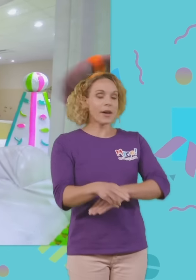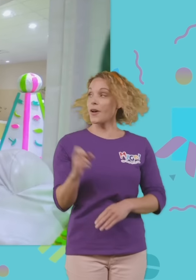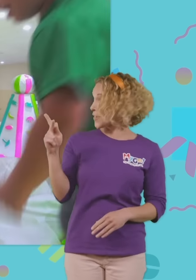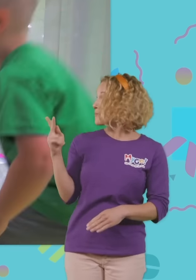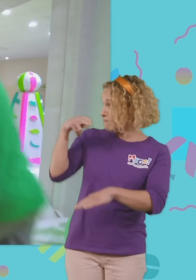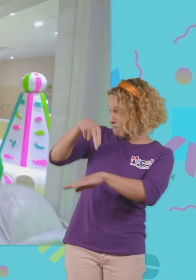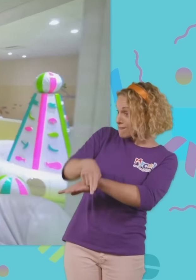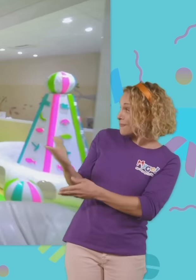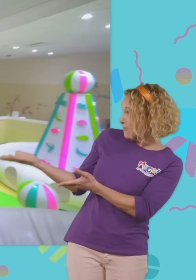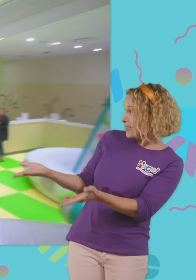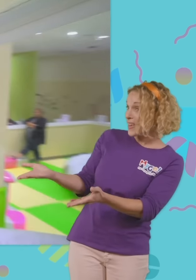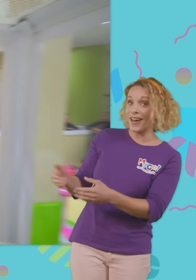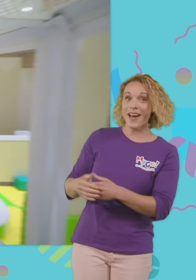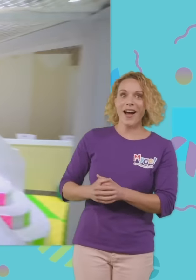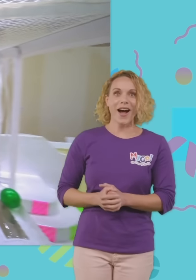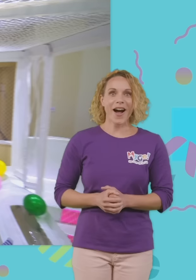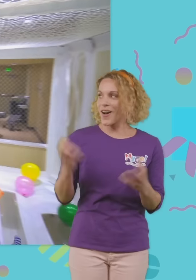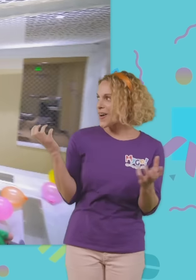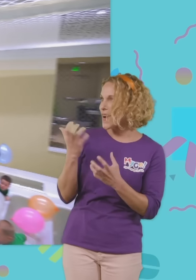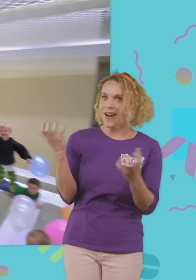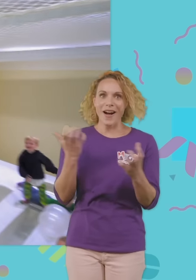Look, you slide. Okay, slide down.